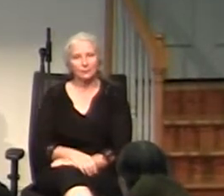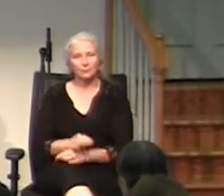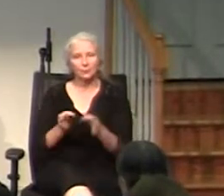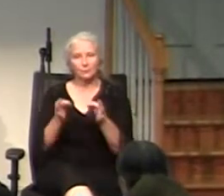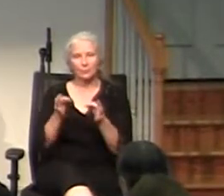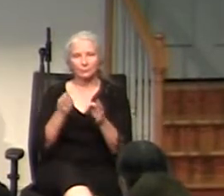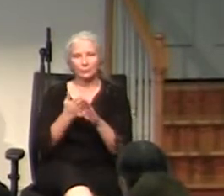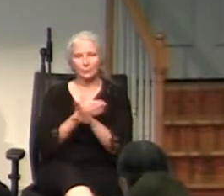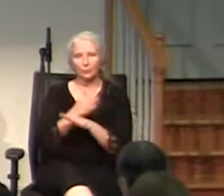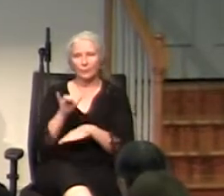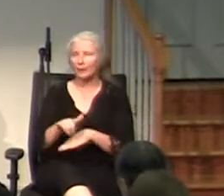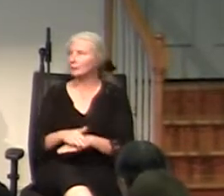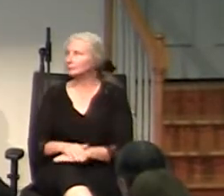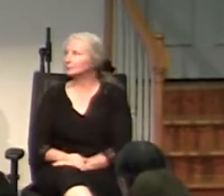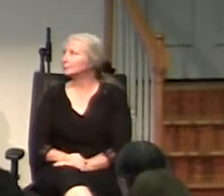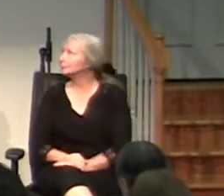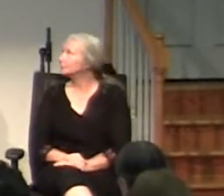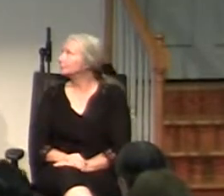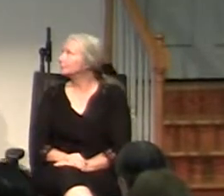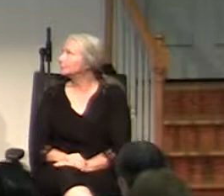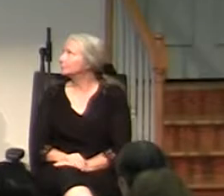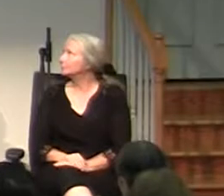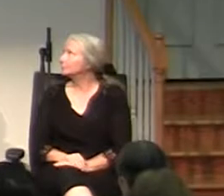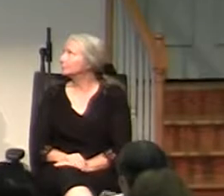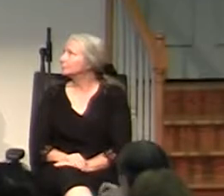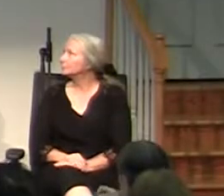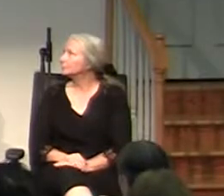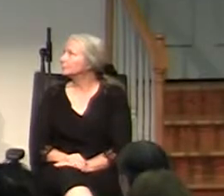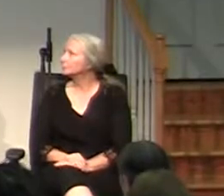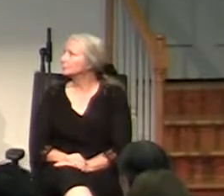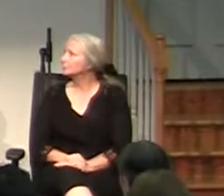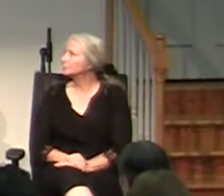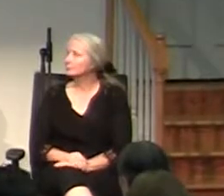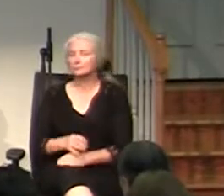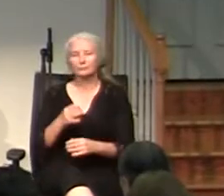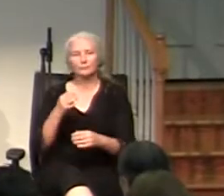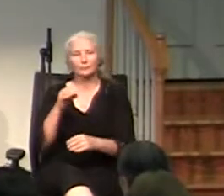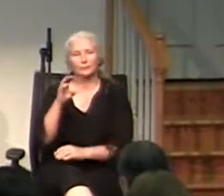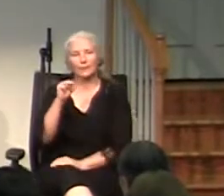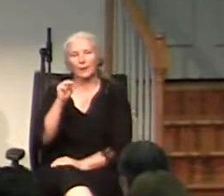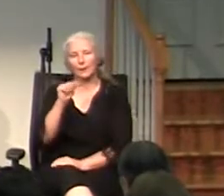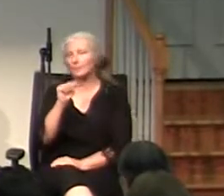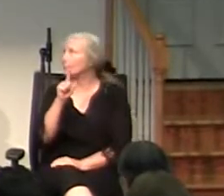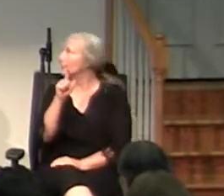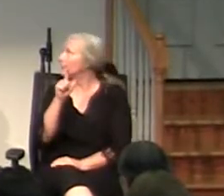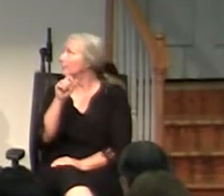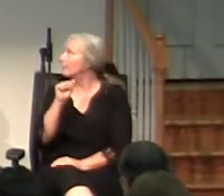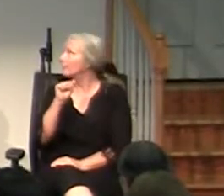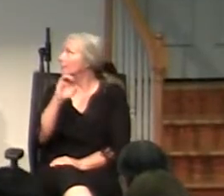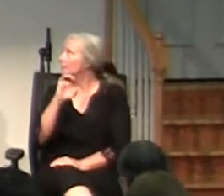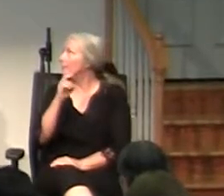for us. The last book here of the Old Testament. And